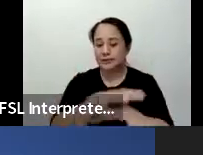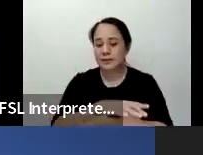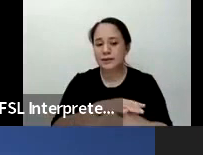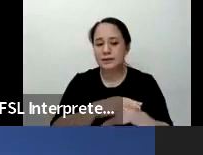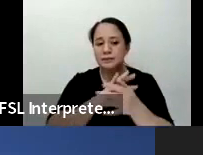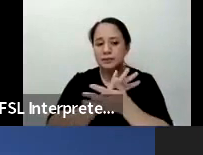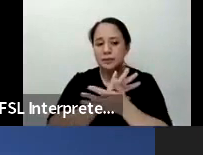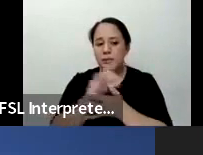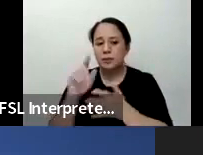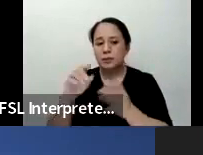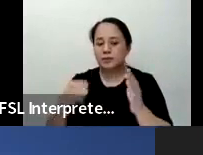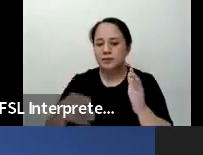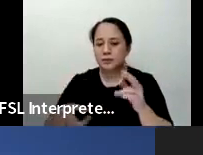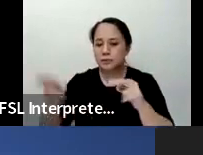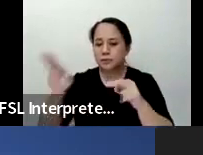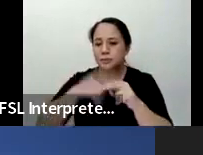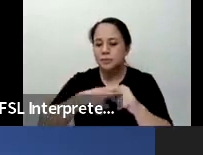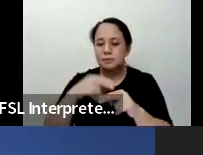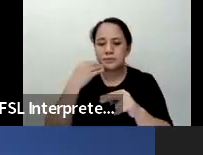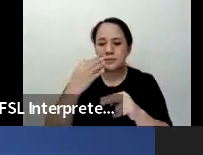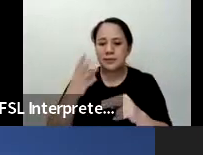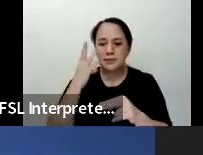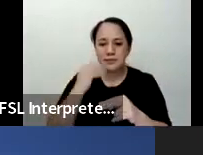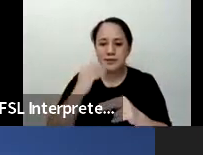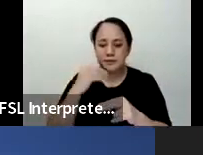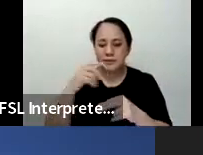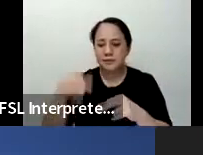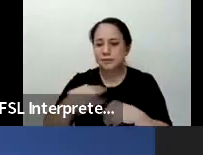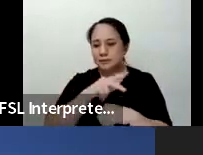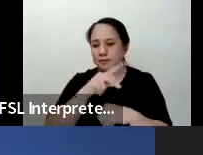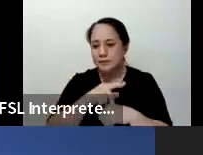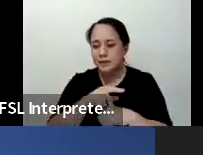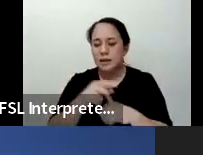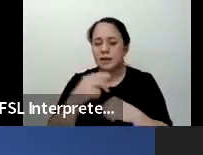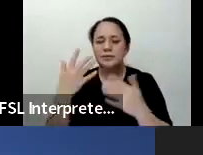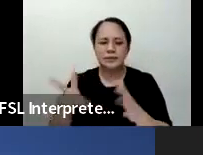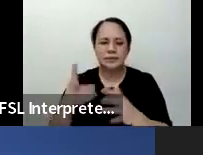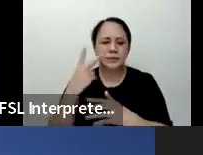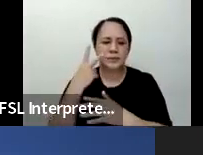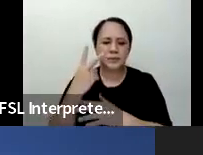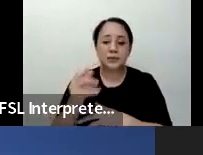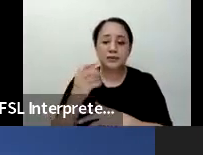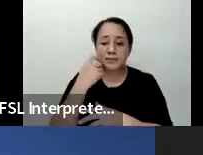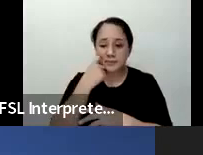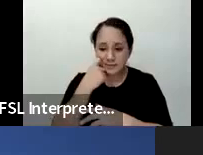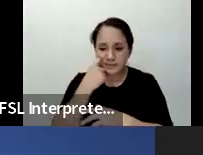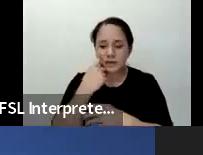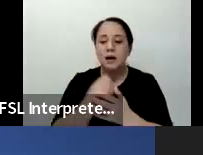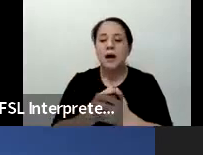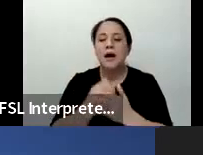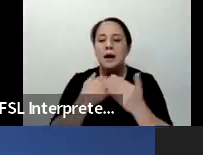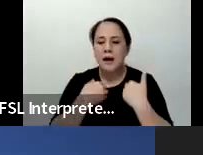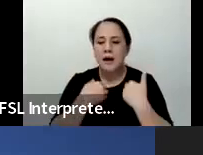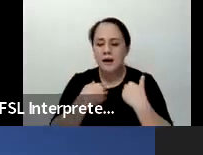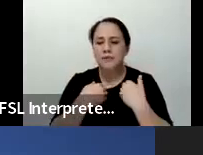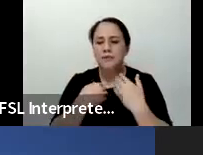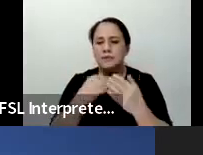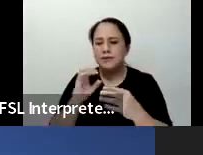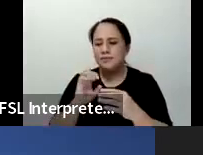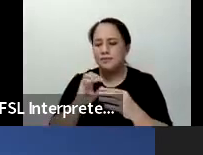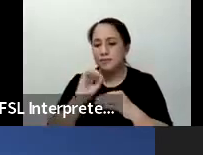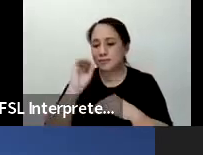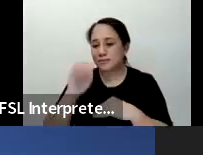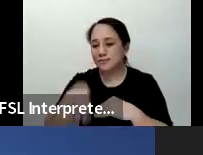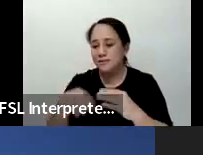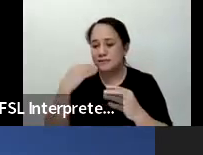pandemic is the increase in the number of deaths experienced by the country. And we saw a while ago that there was excess deaths that the